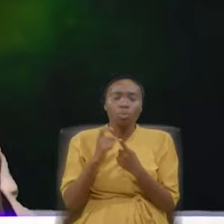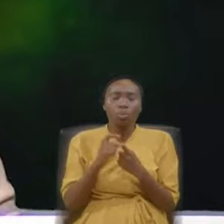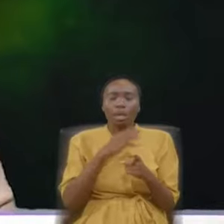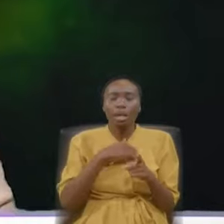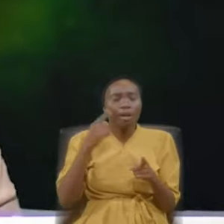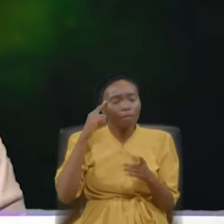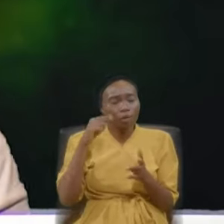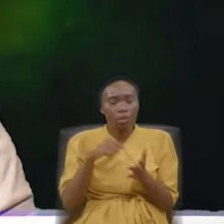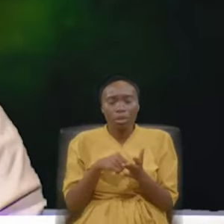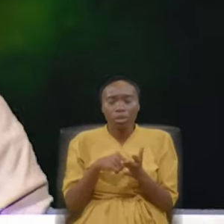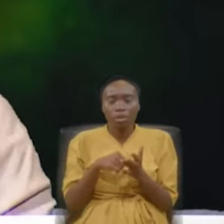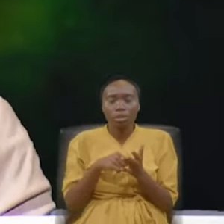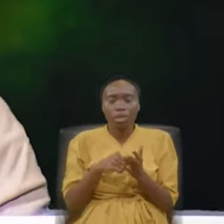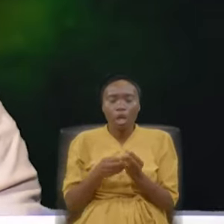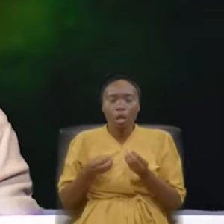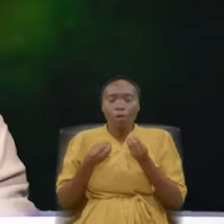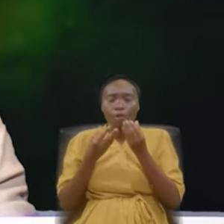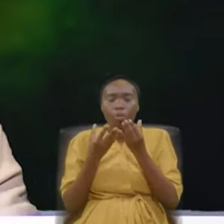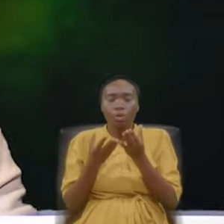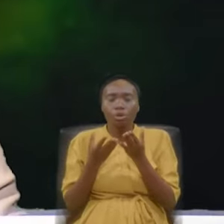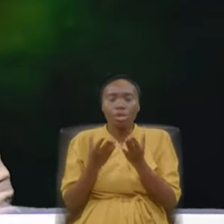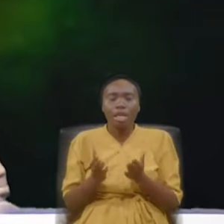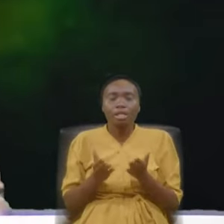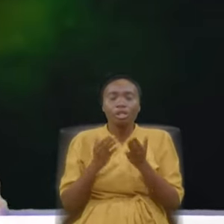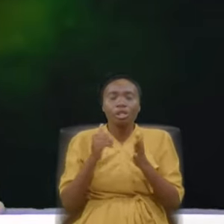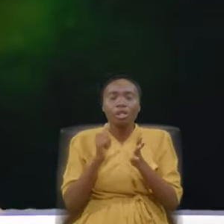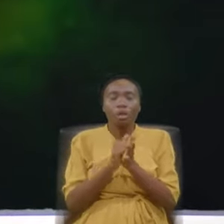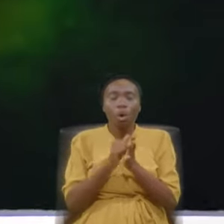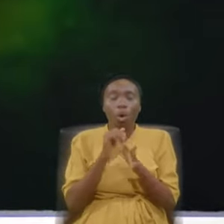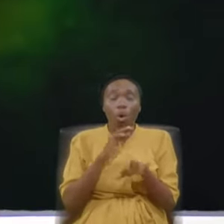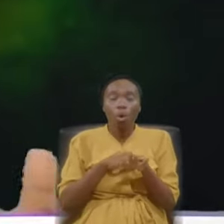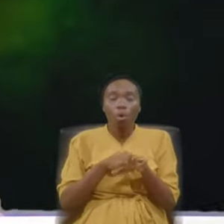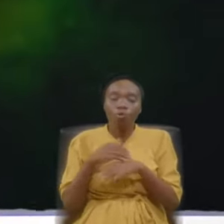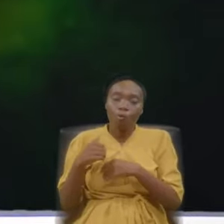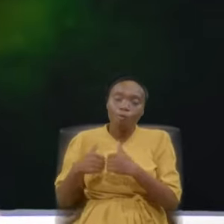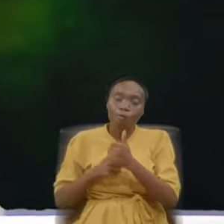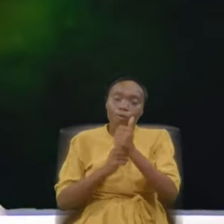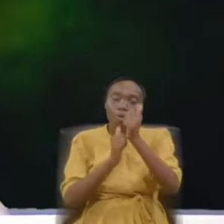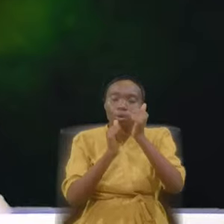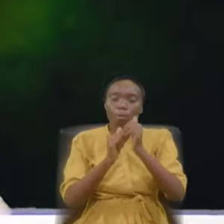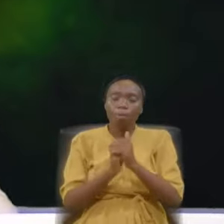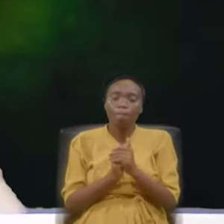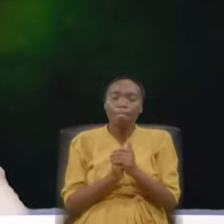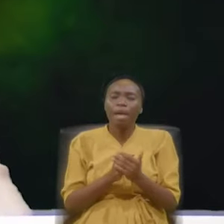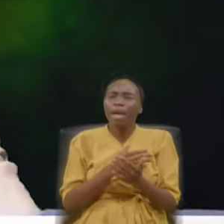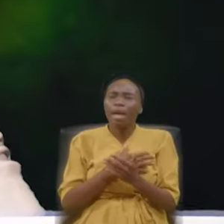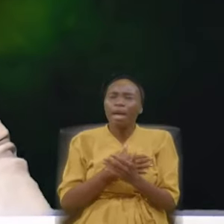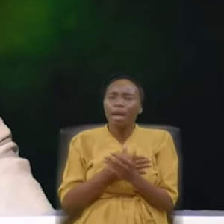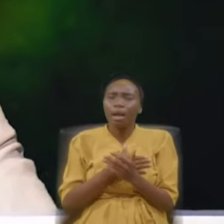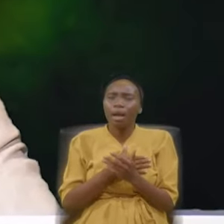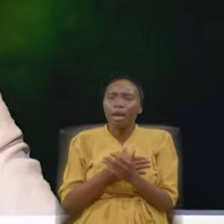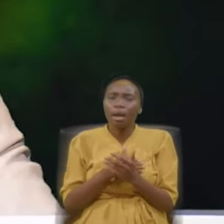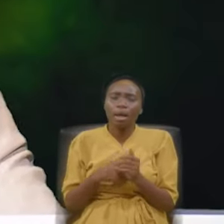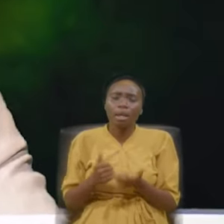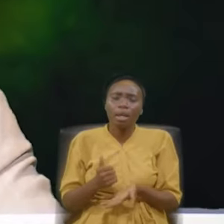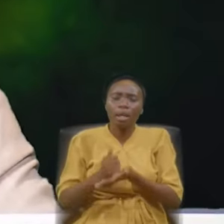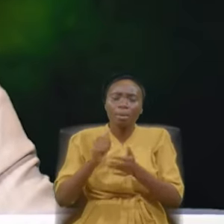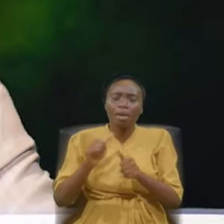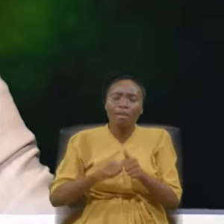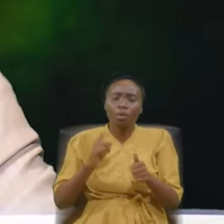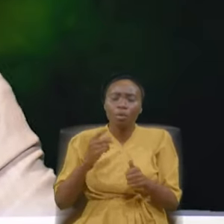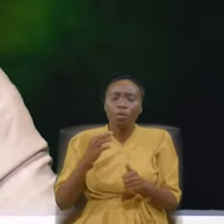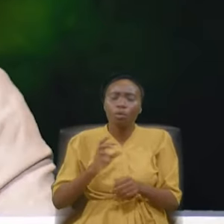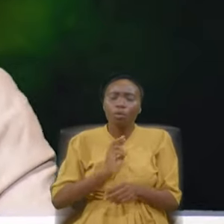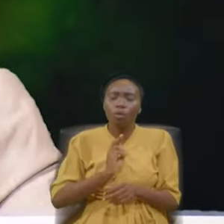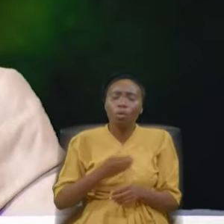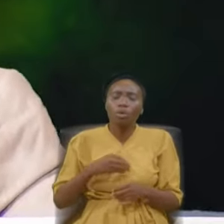just received information, exhortation on follow-up. Help every one of us in all